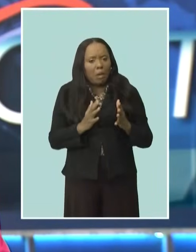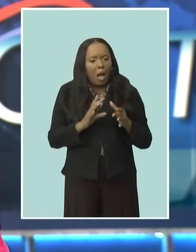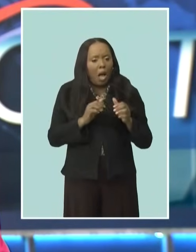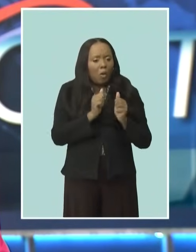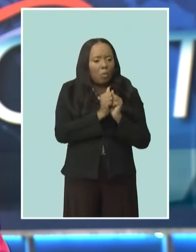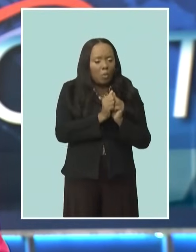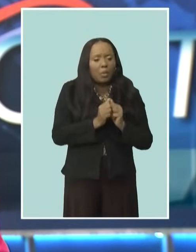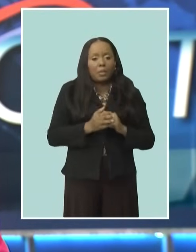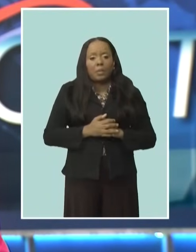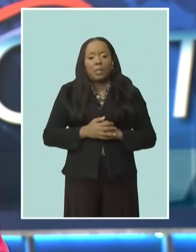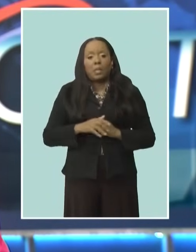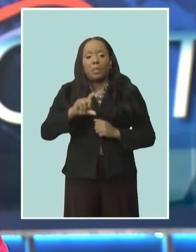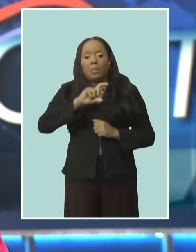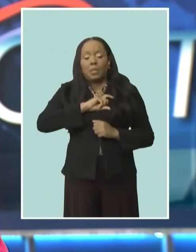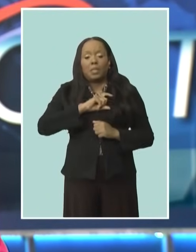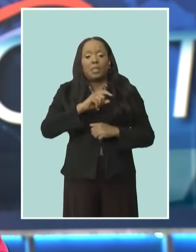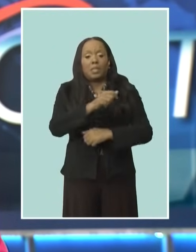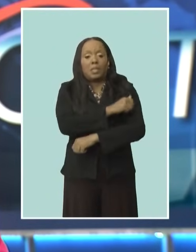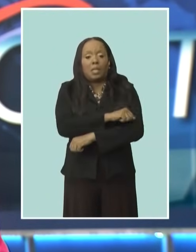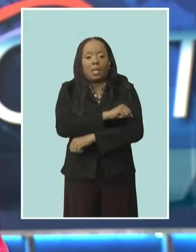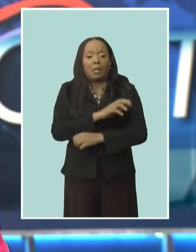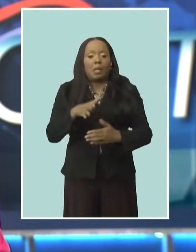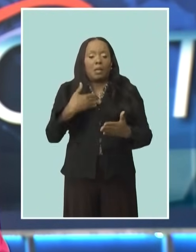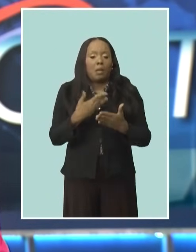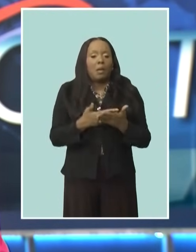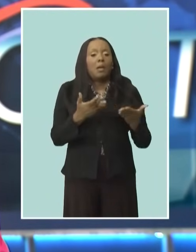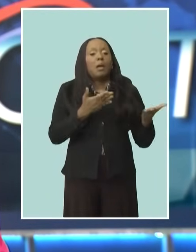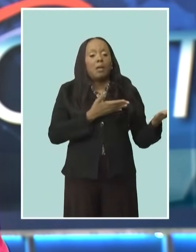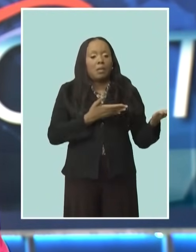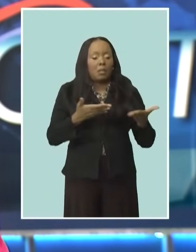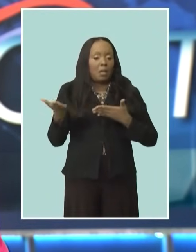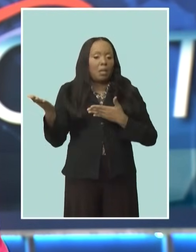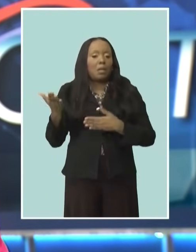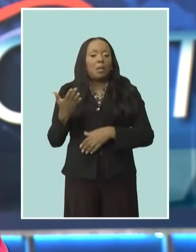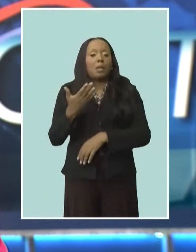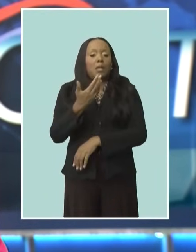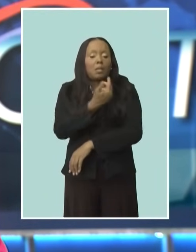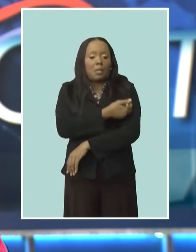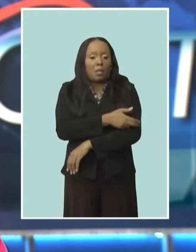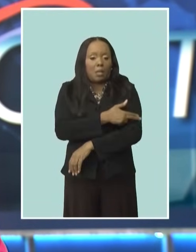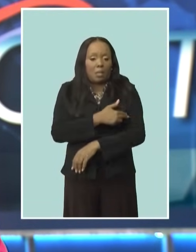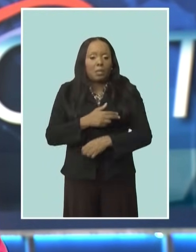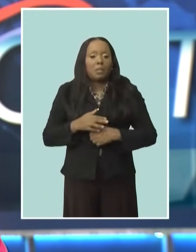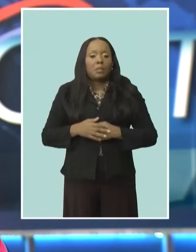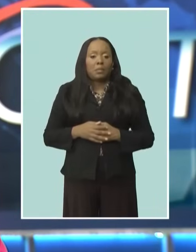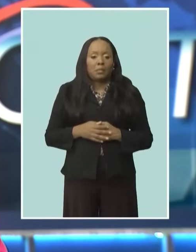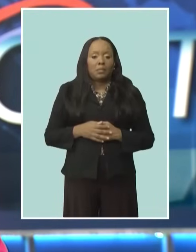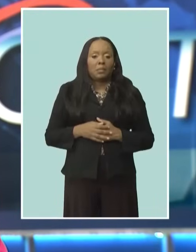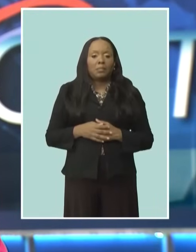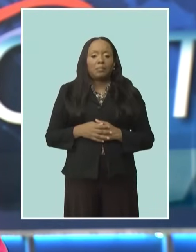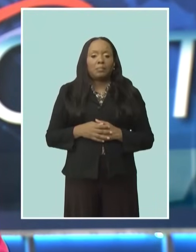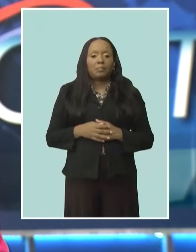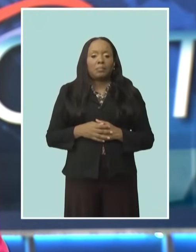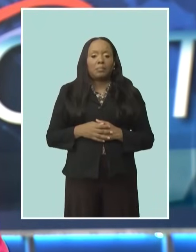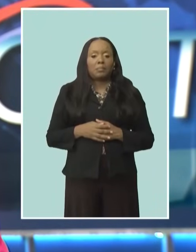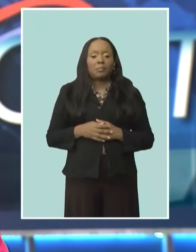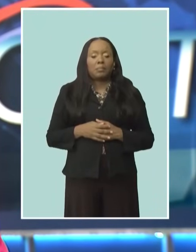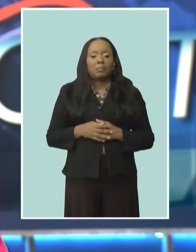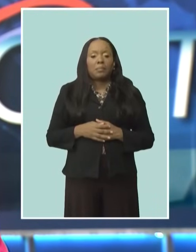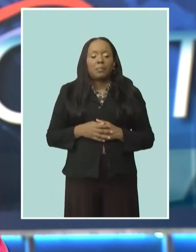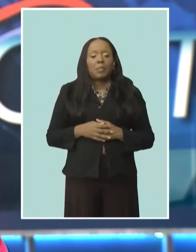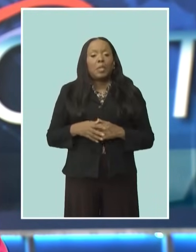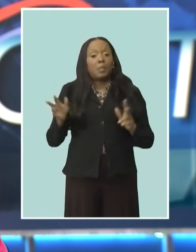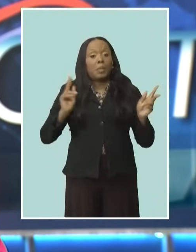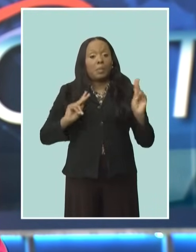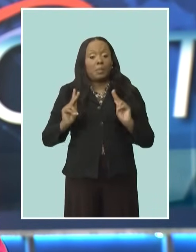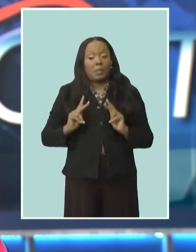Police and ambulance personnel subsequently arrived, and the victim was transported to the Queen Elizabeth Hospital by ambulance. The